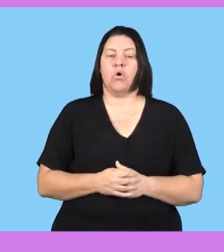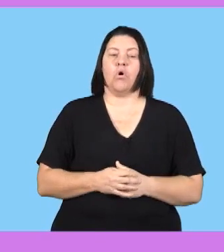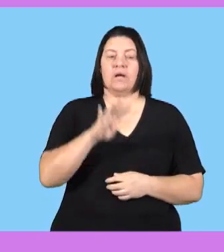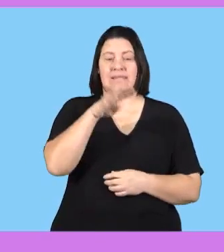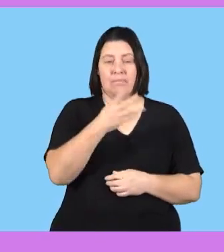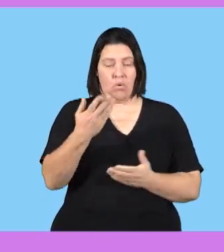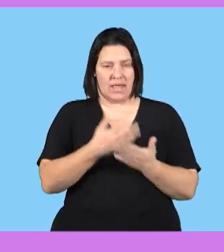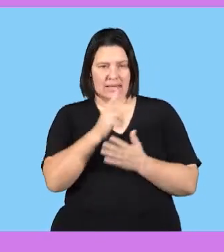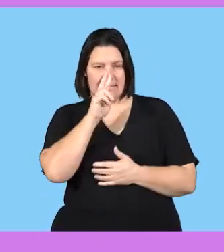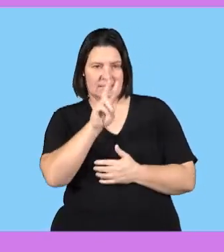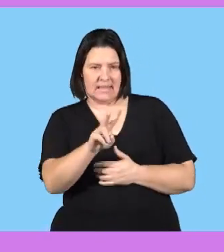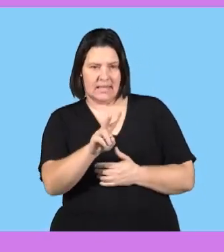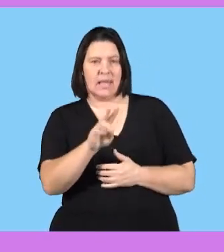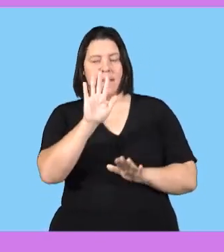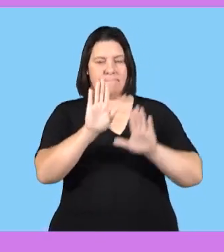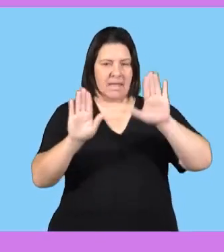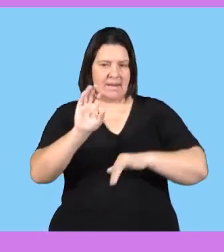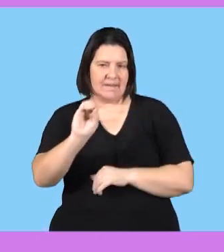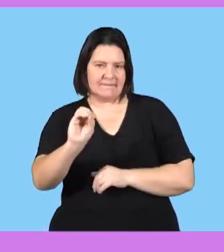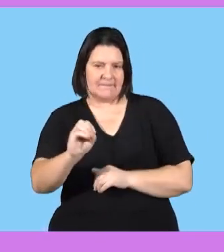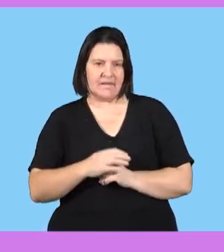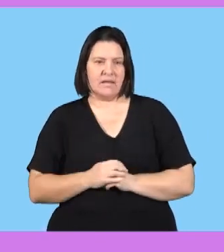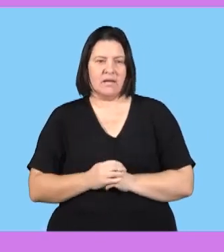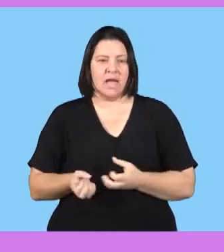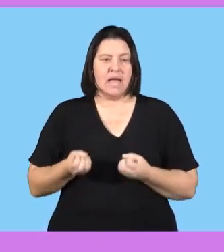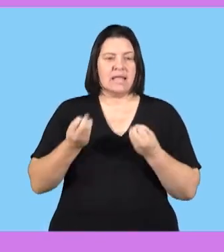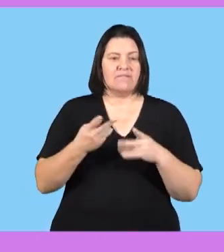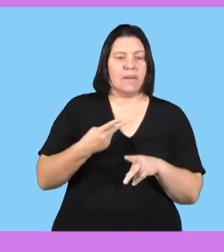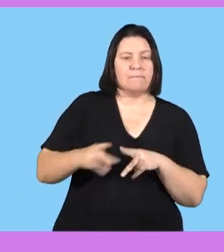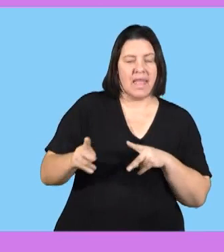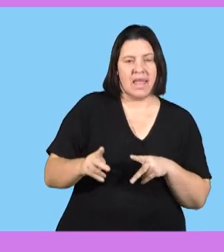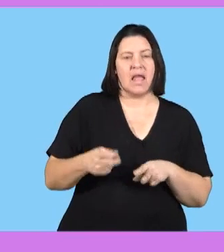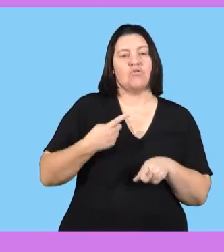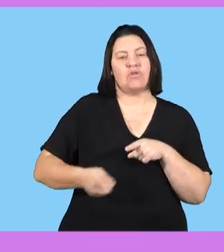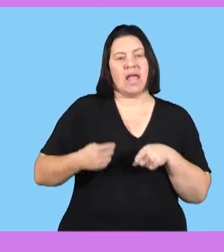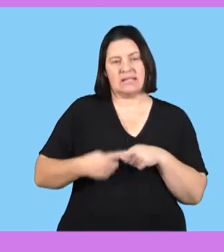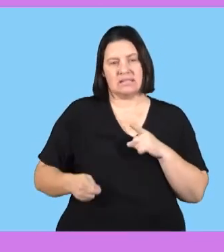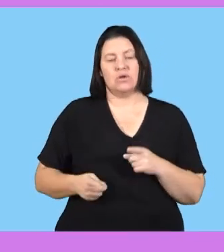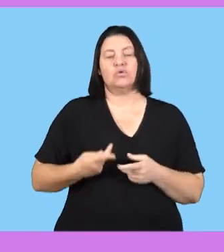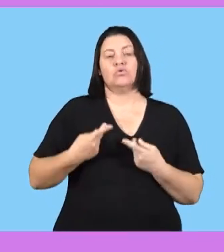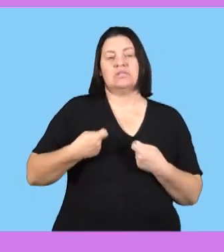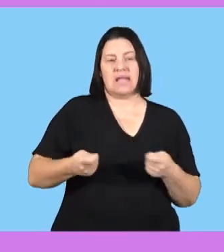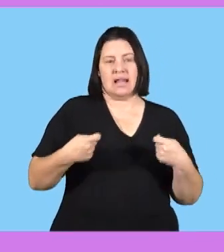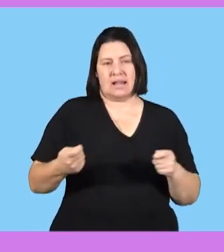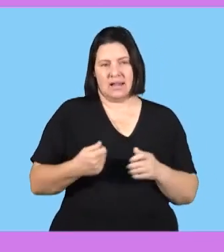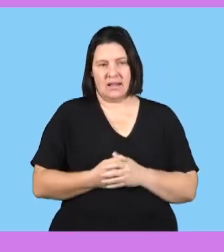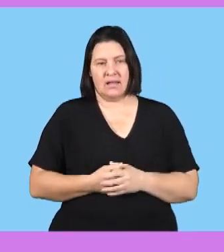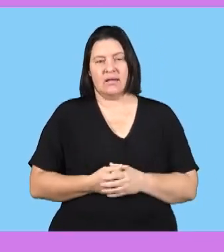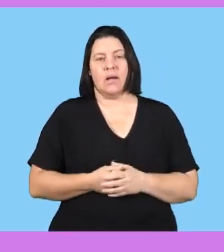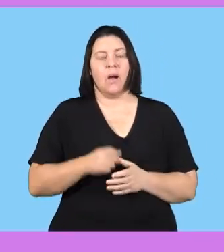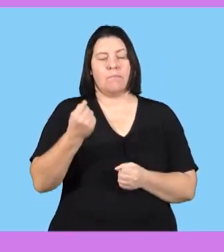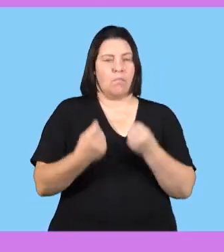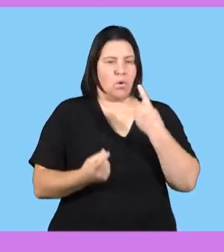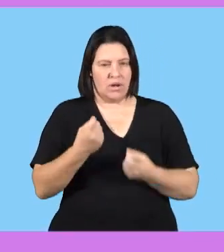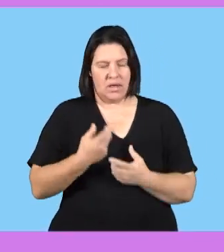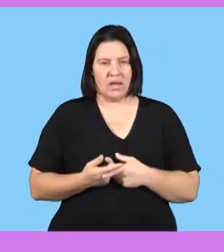table already, you can see a pattern. Gift is paying a rental fee to sell popcorns.